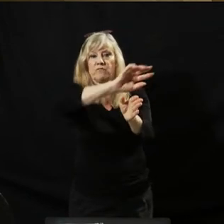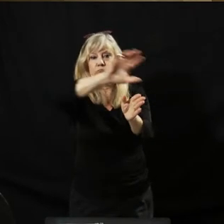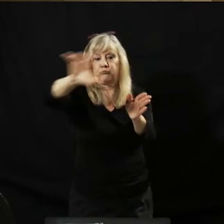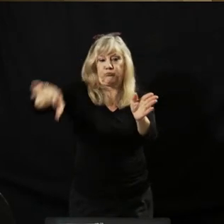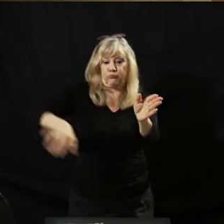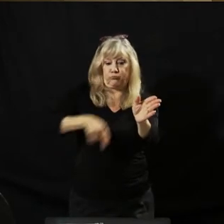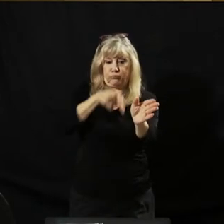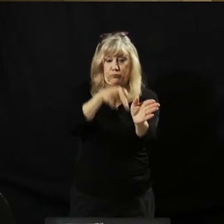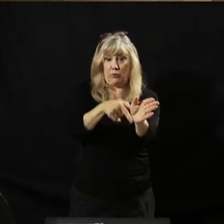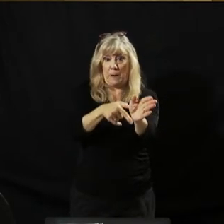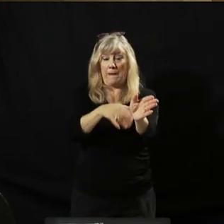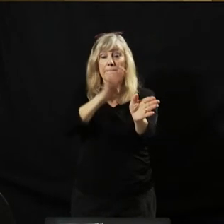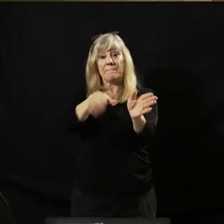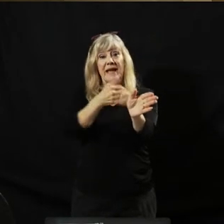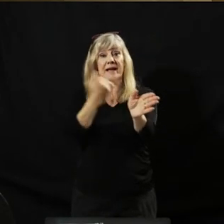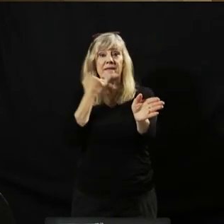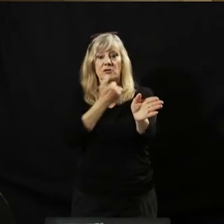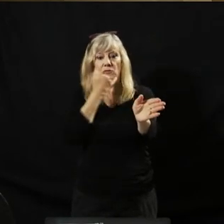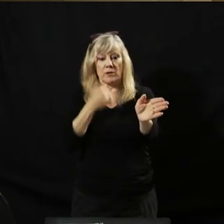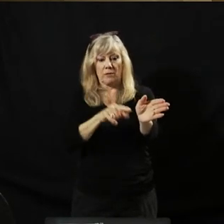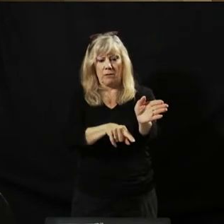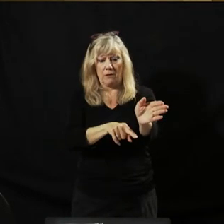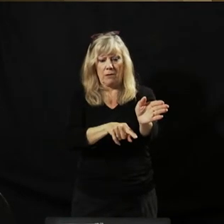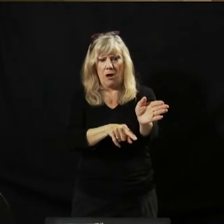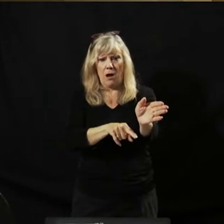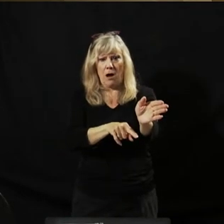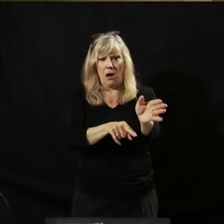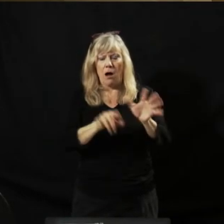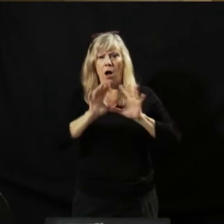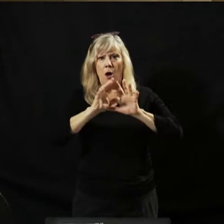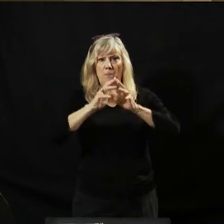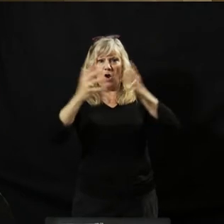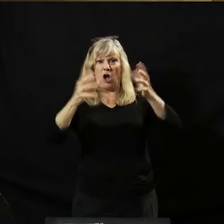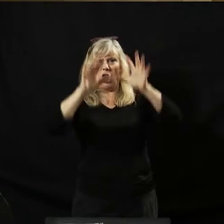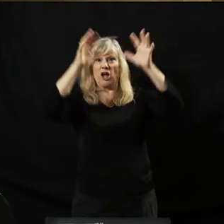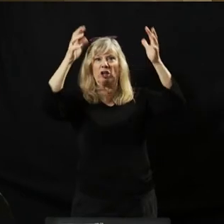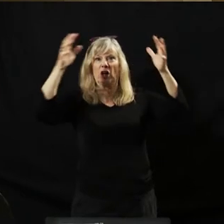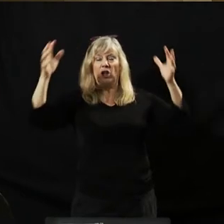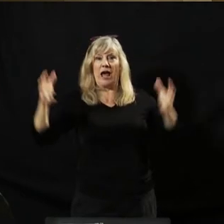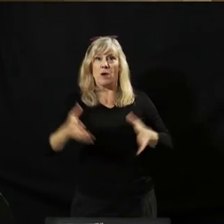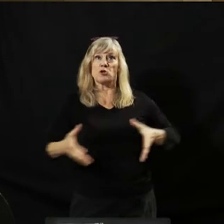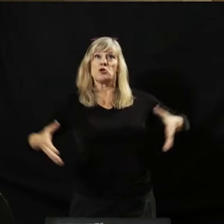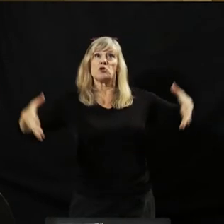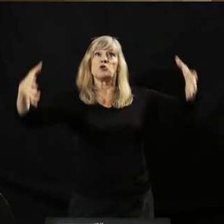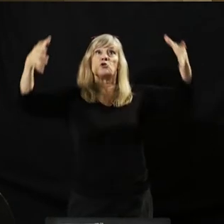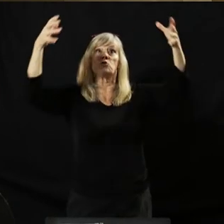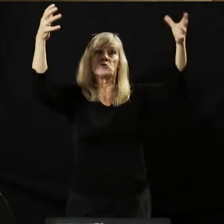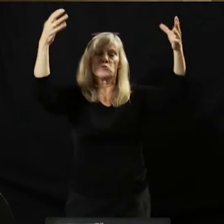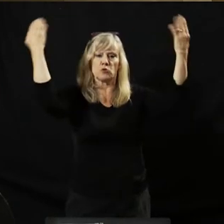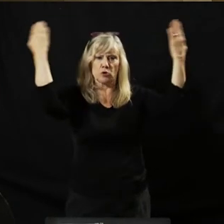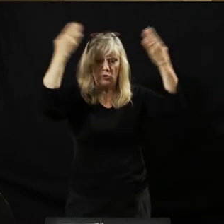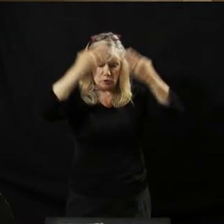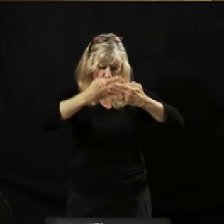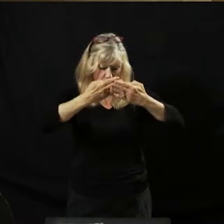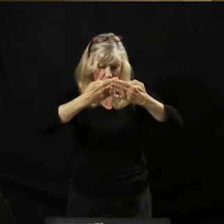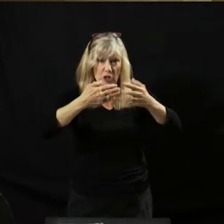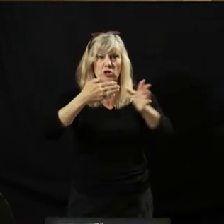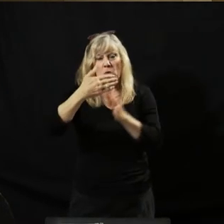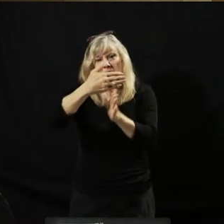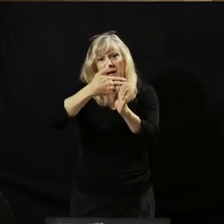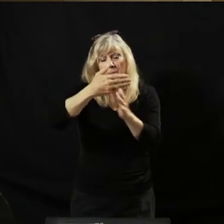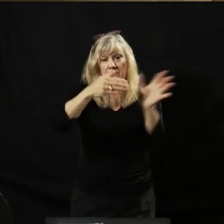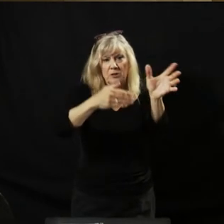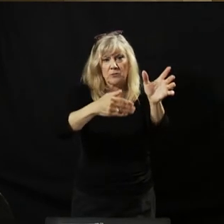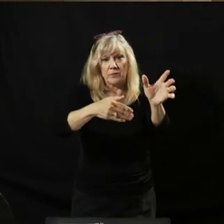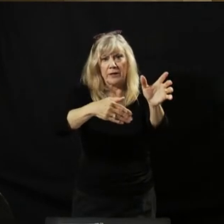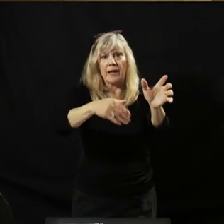also, leaving the front, took up its place behind them, so that it came between the camp of the